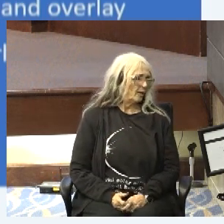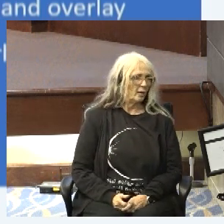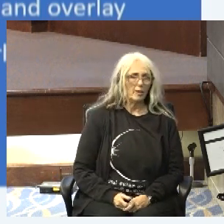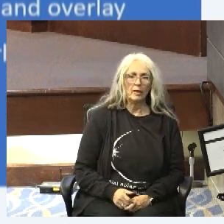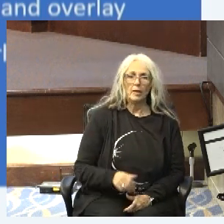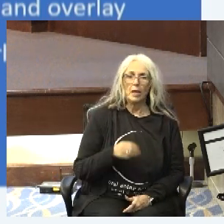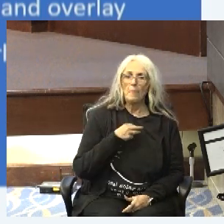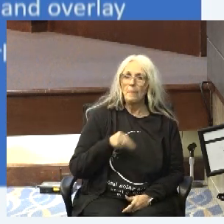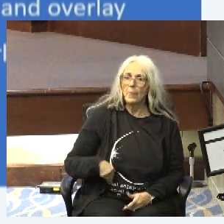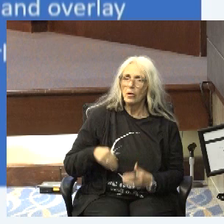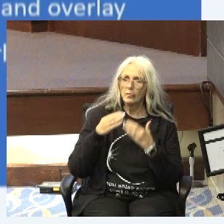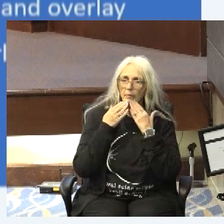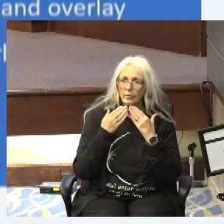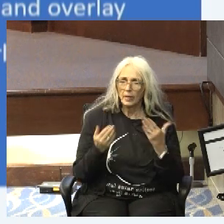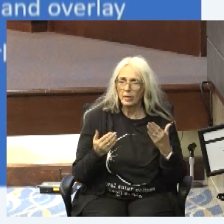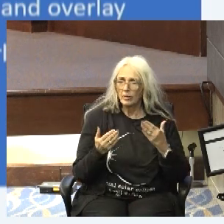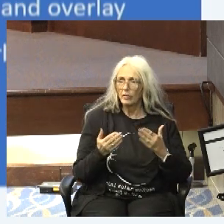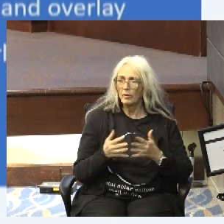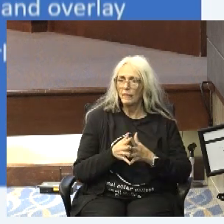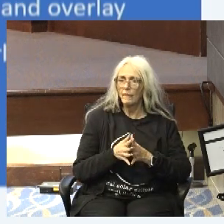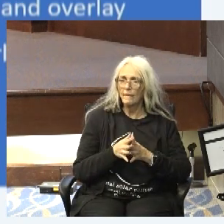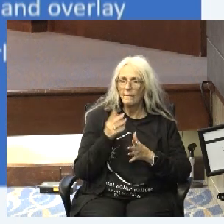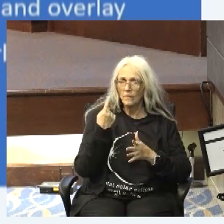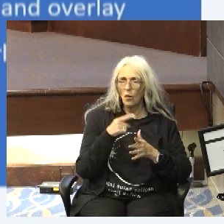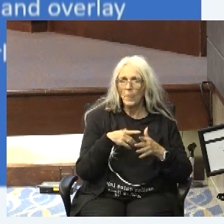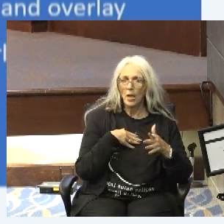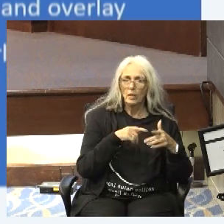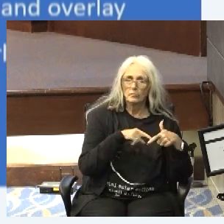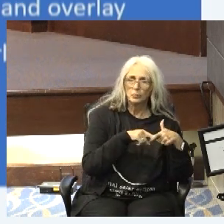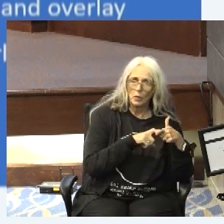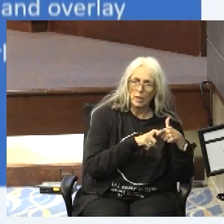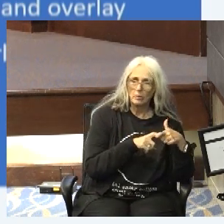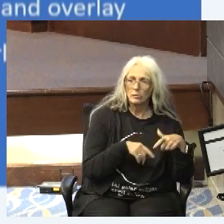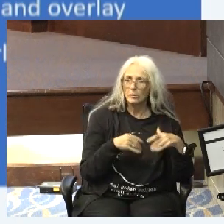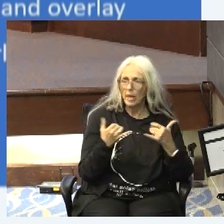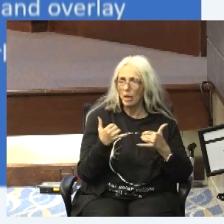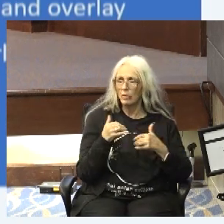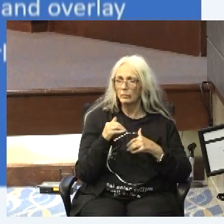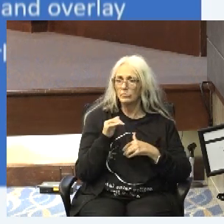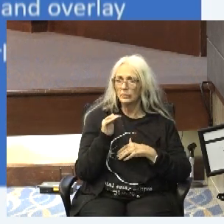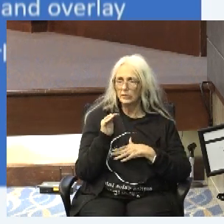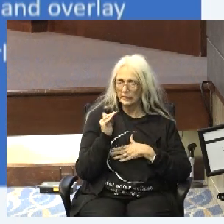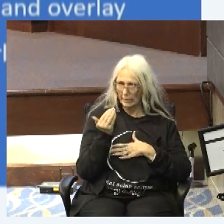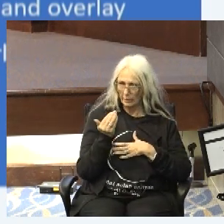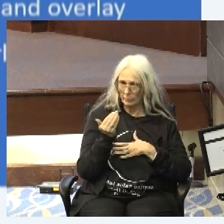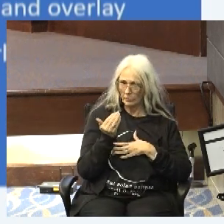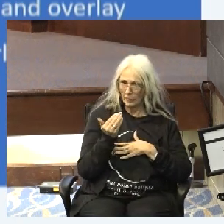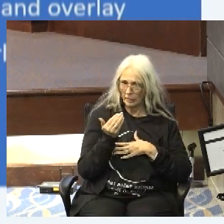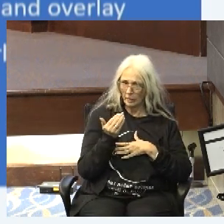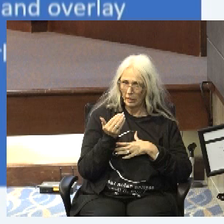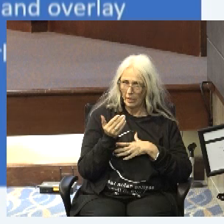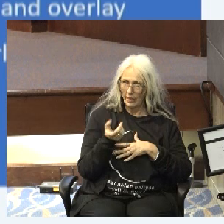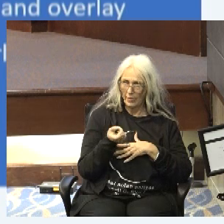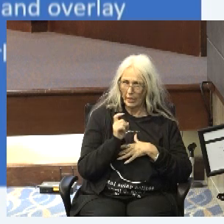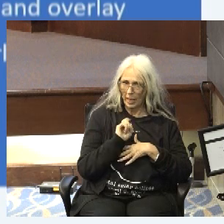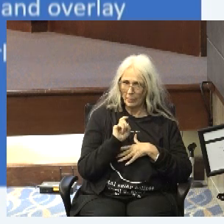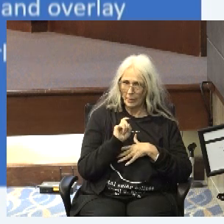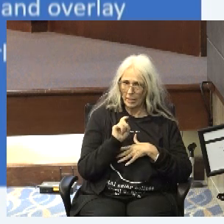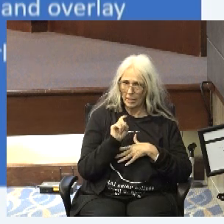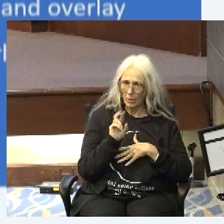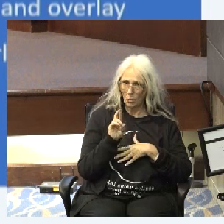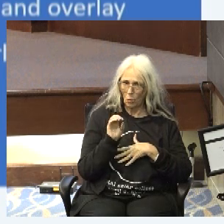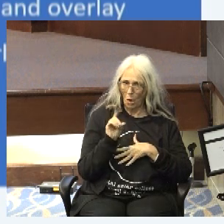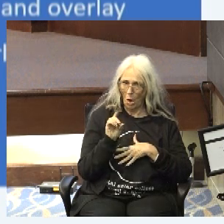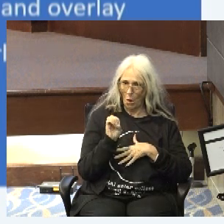Mayor, thanks for the delay there. The team here gave me the role of doing one